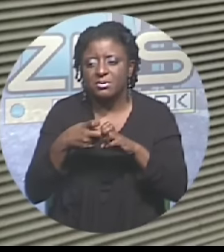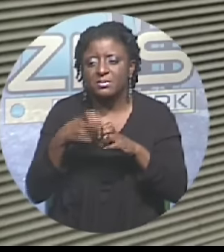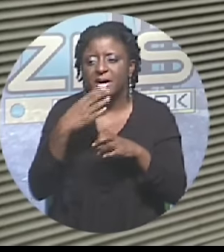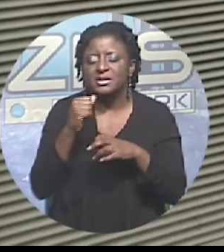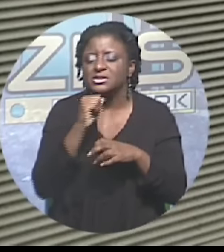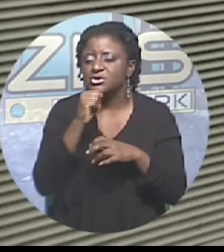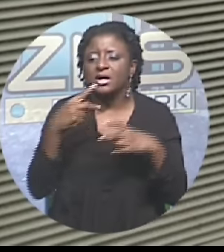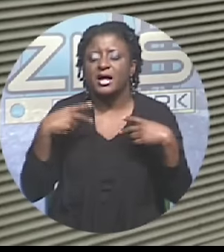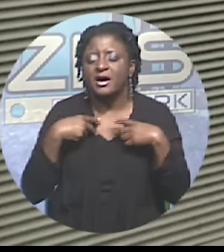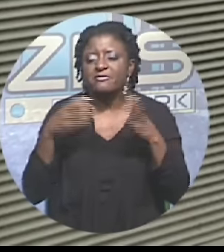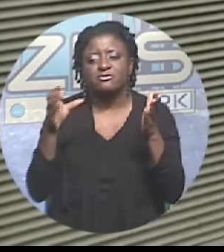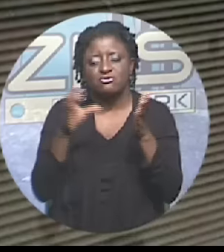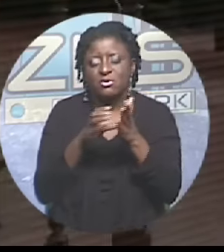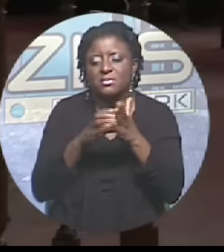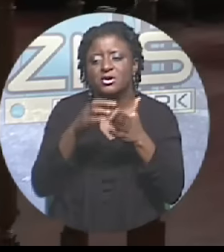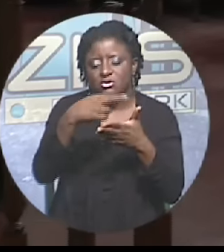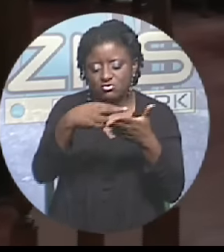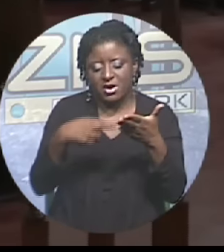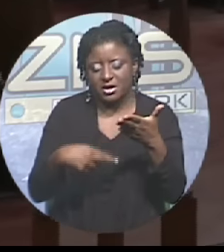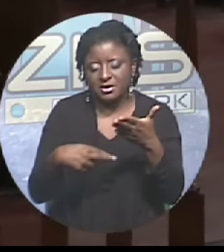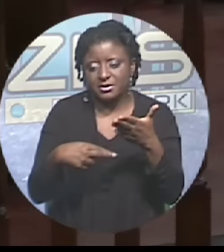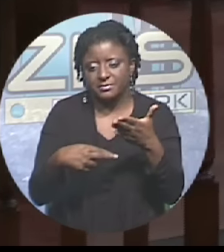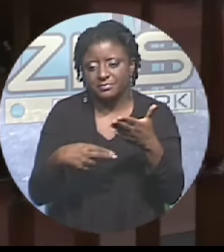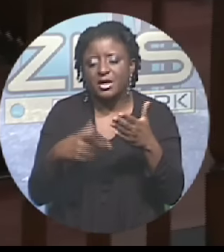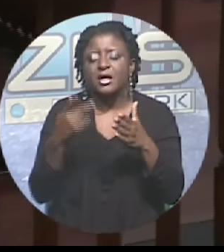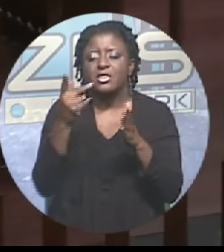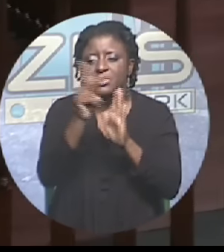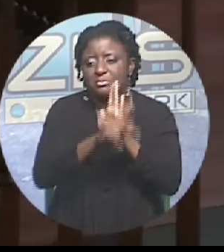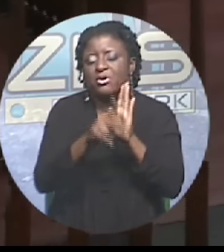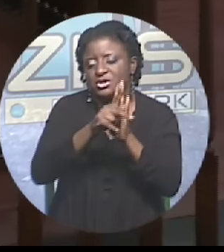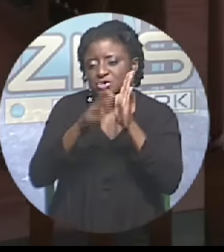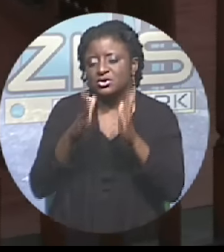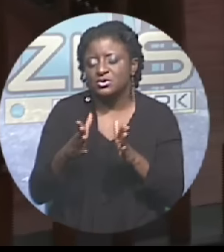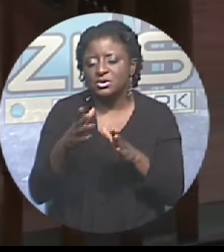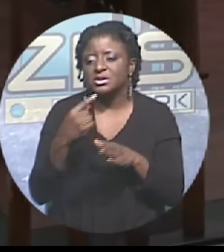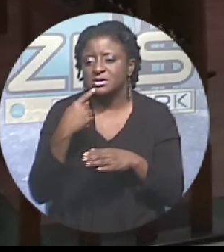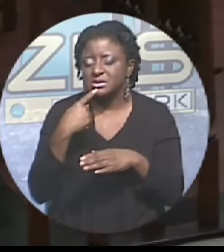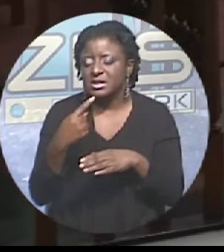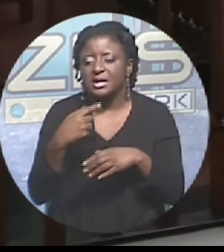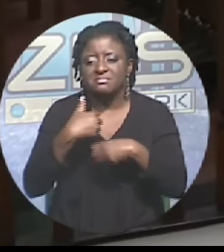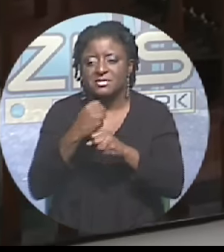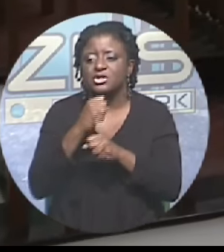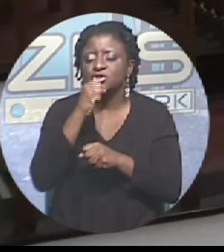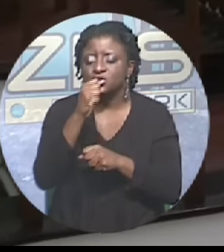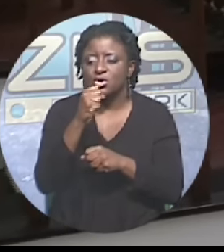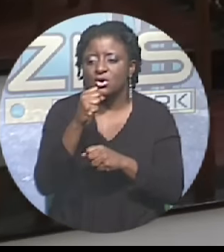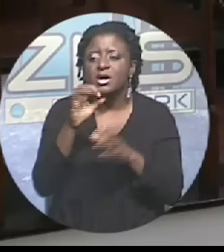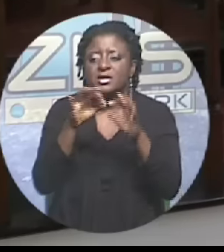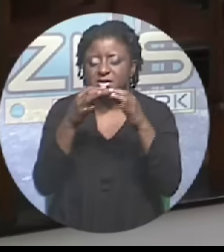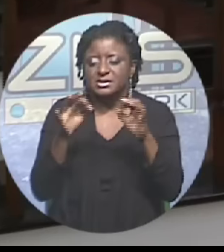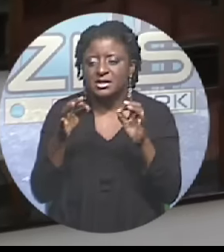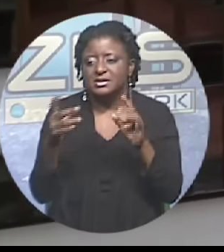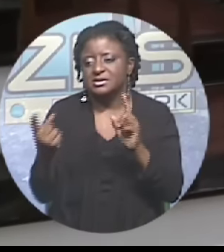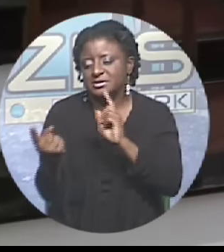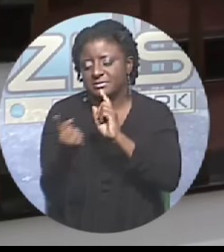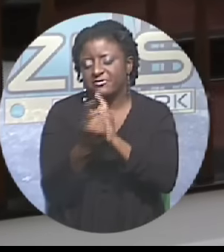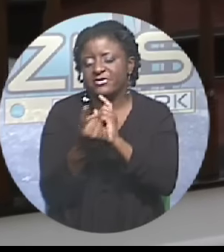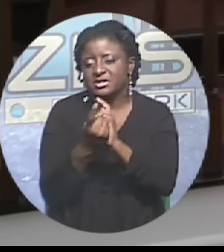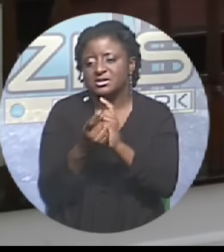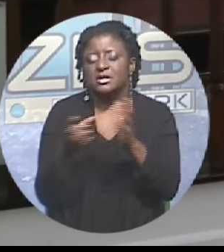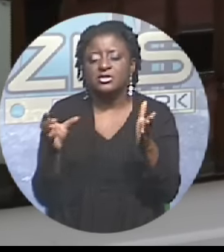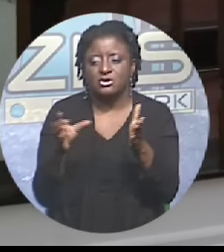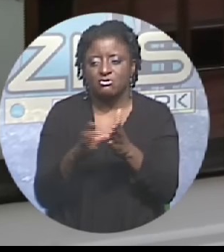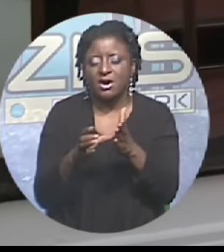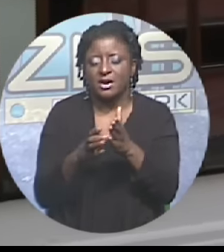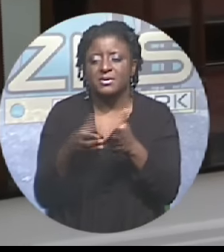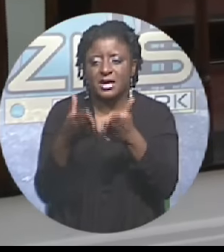Prosecutions, Gavin Gaskin, urged the court to ensure that the sentence fits the crime and suggested life in prison or 30 to 60